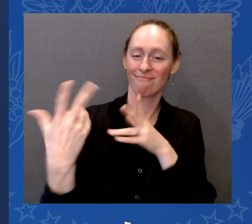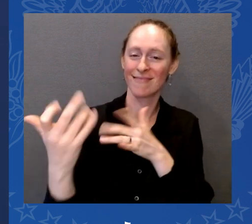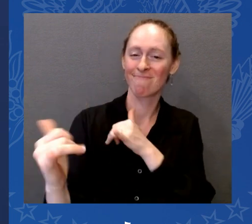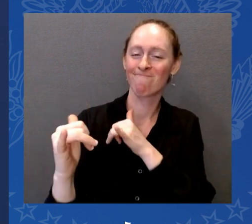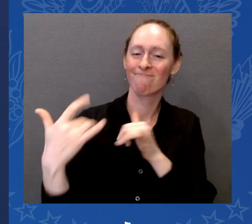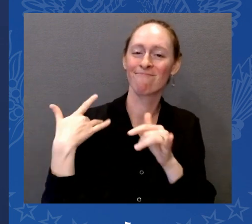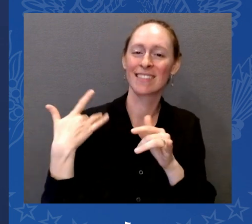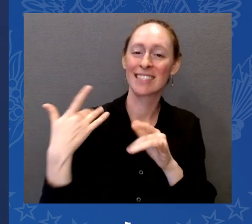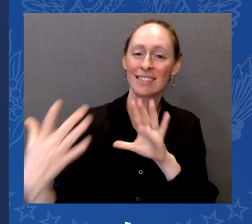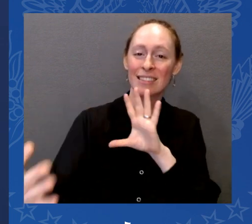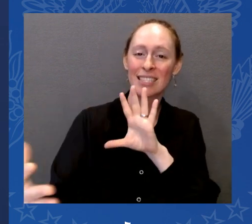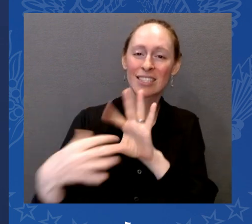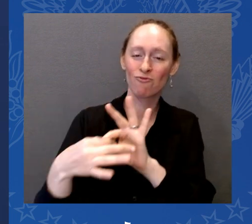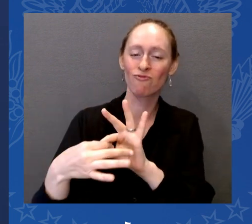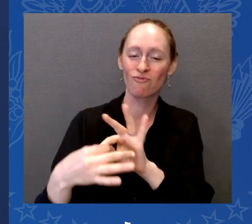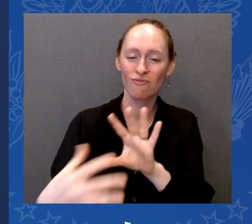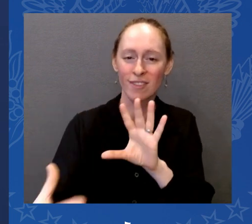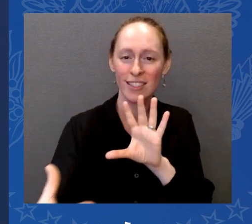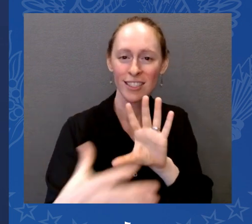our country.